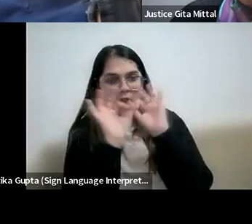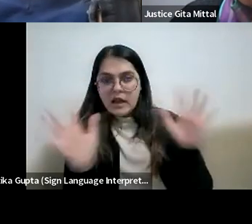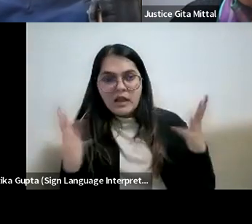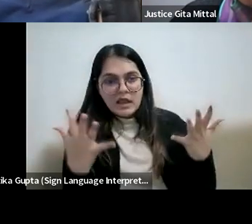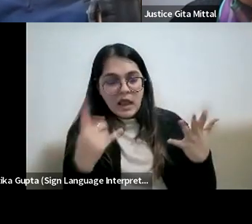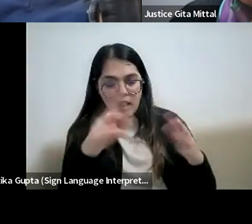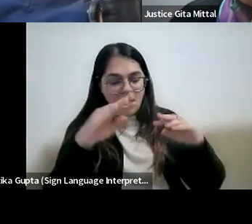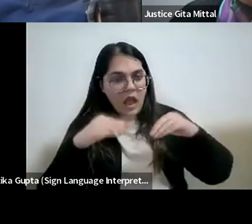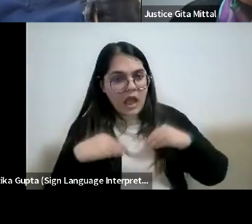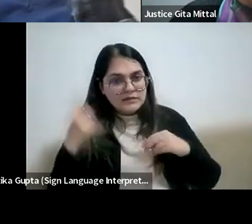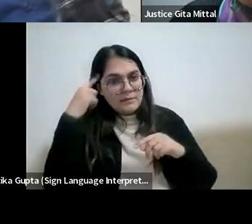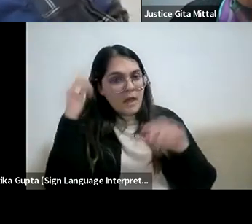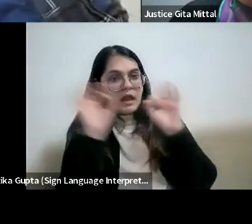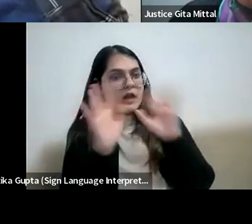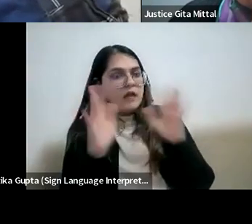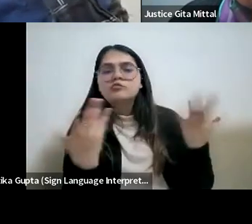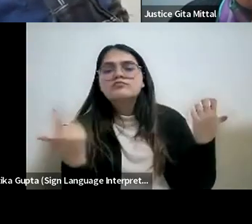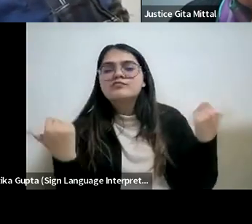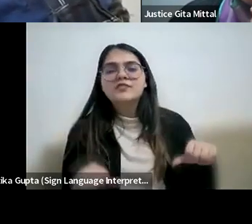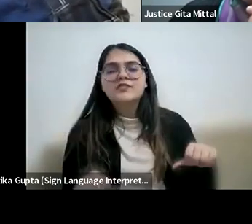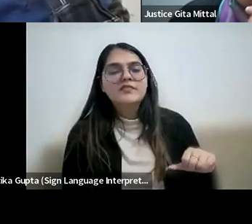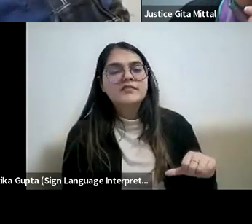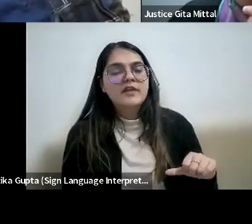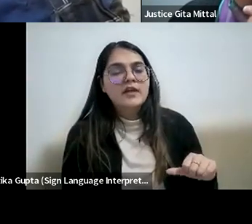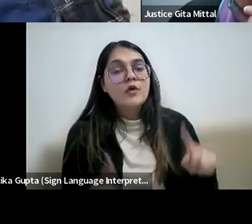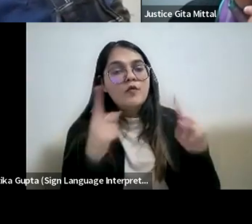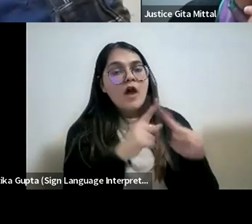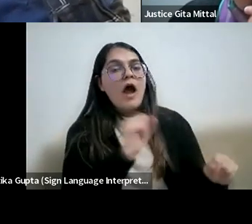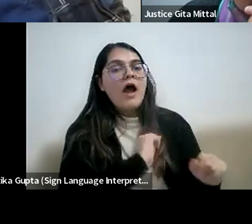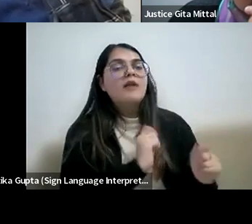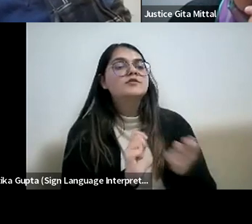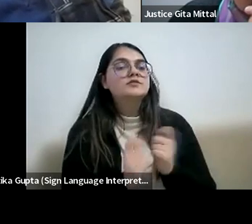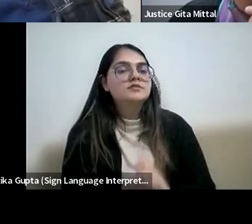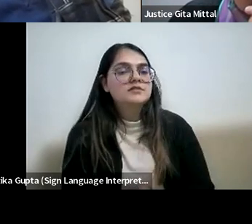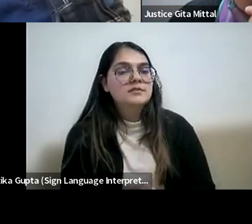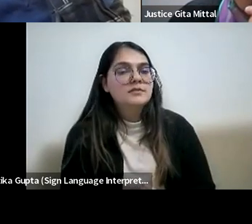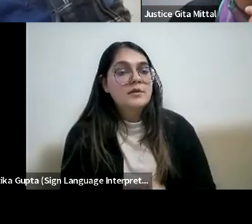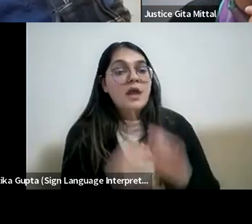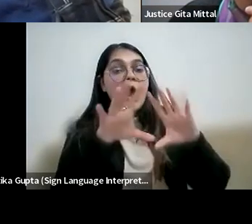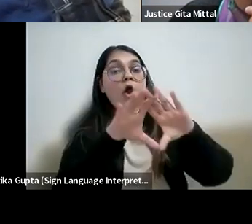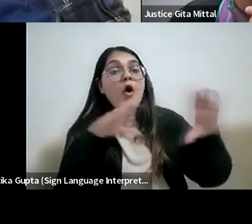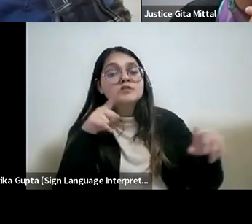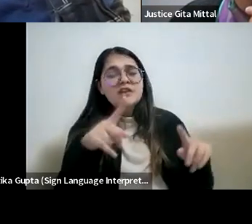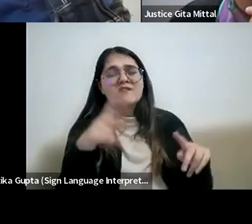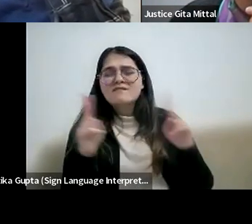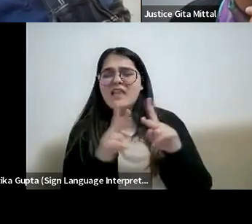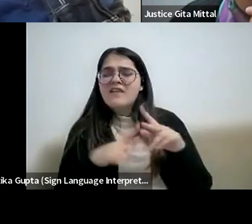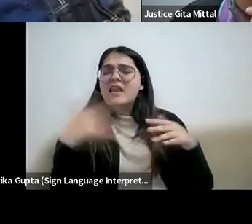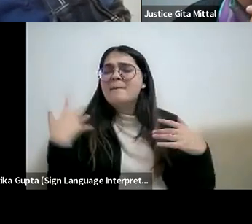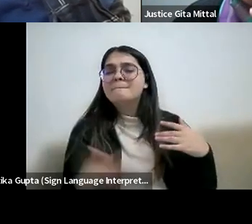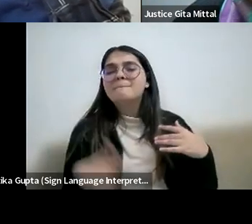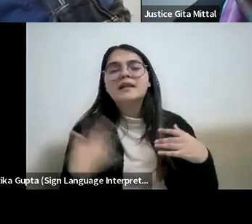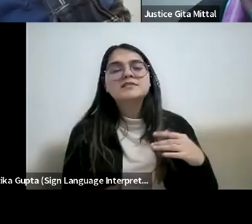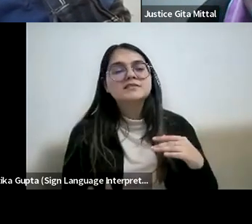then it remain just dead letters. Yes. The Constitution is too precious to us. There's so many countries,